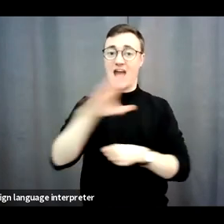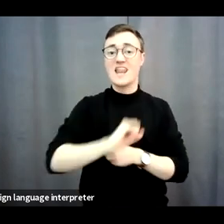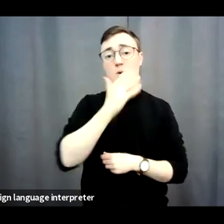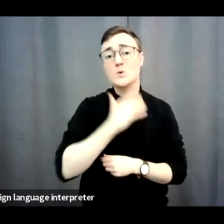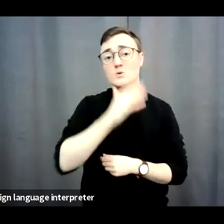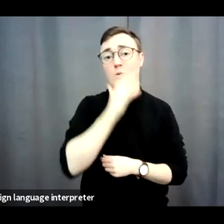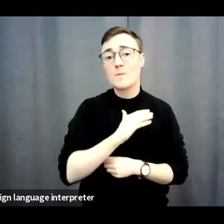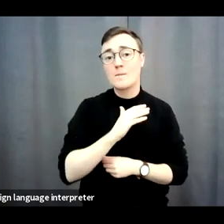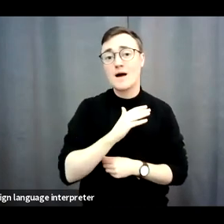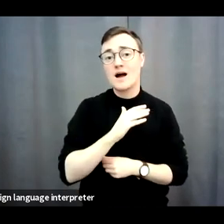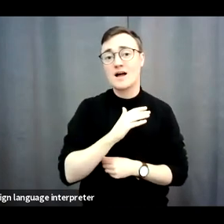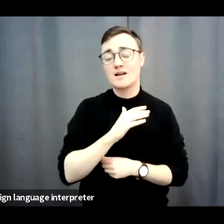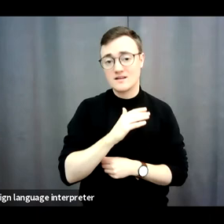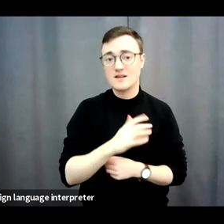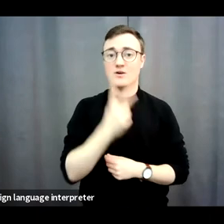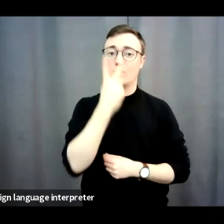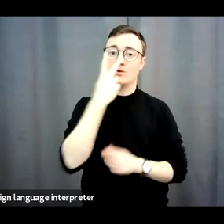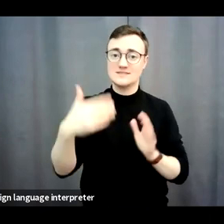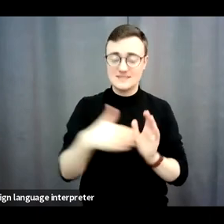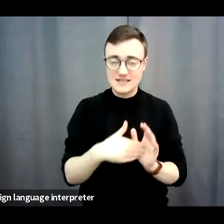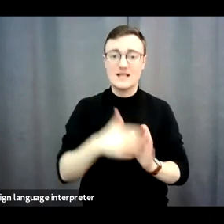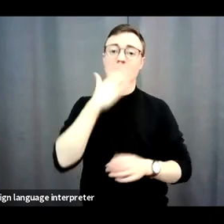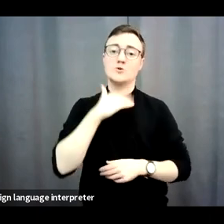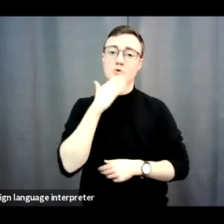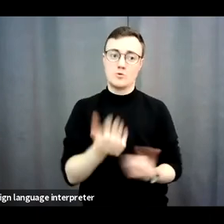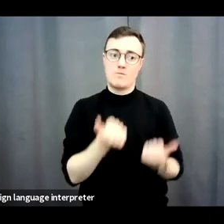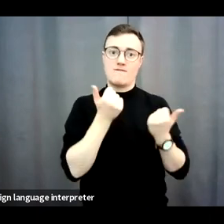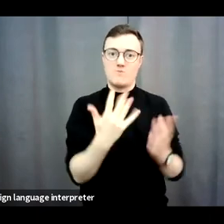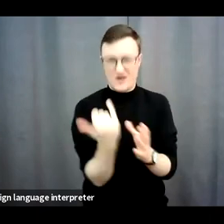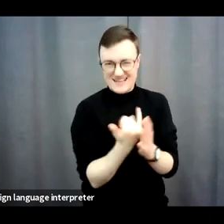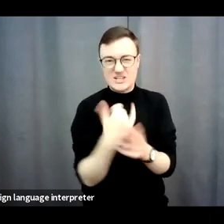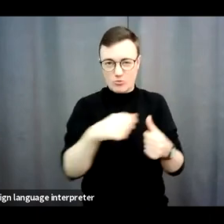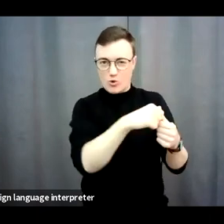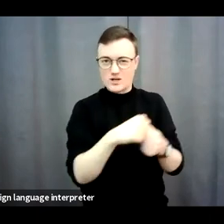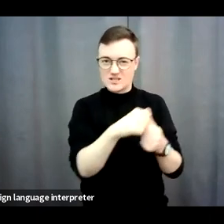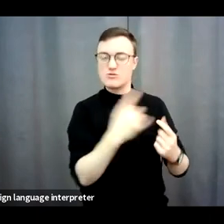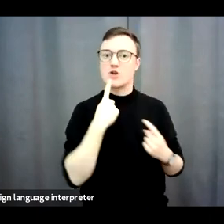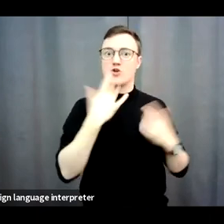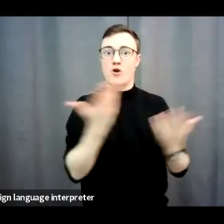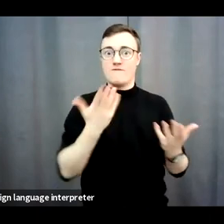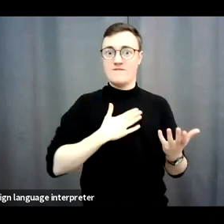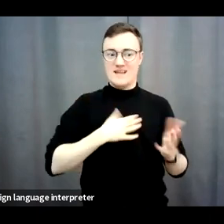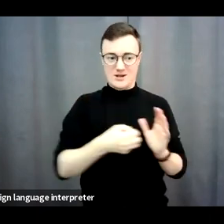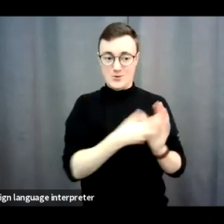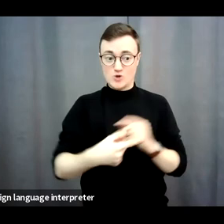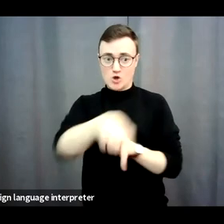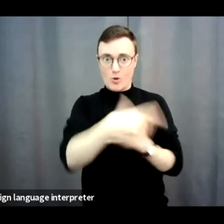raises the youth voices within their organizations because they are the future of the